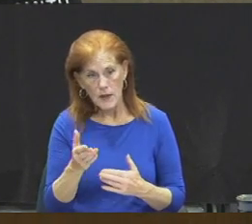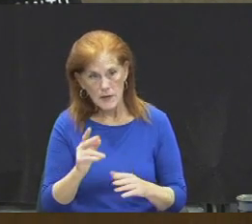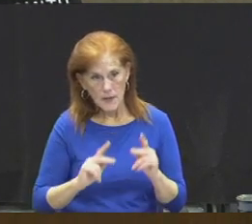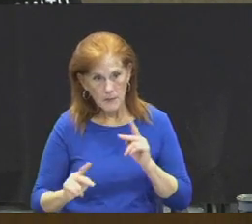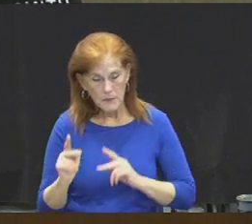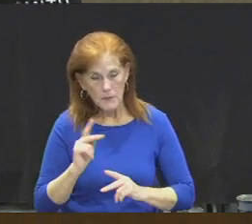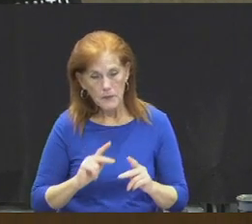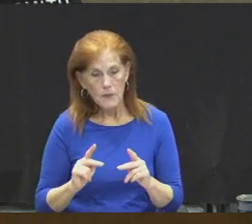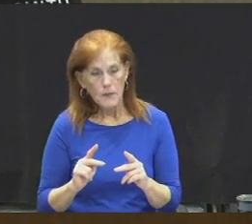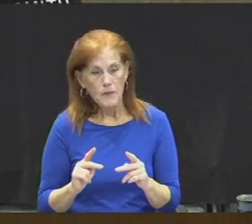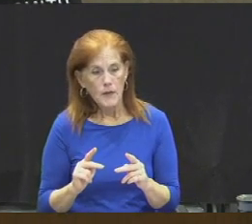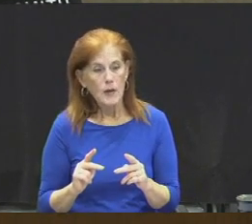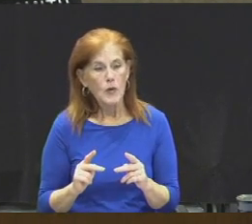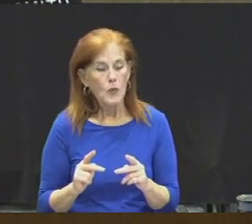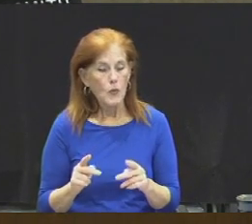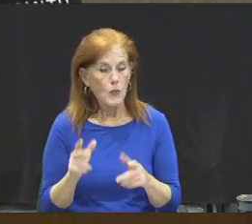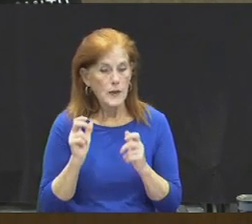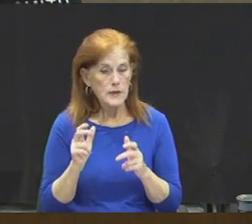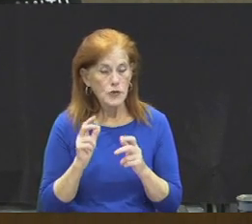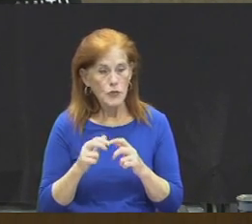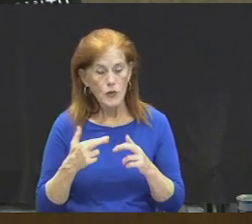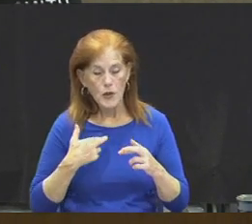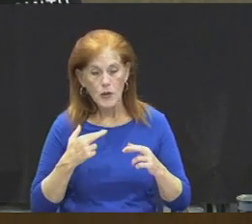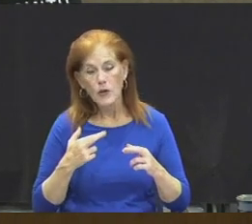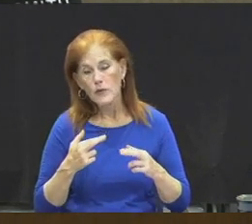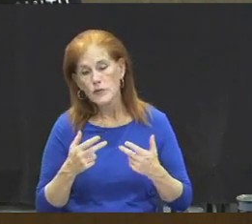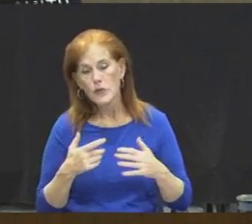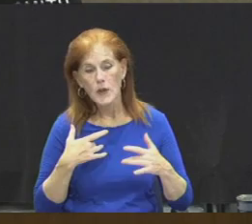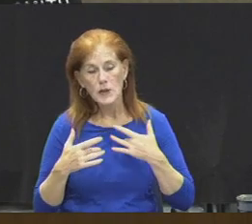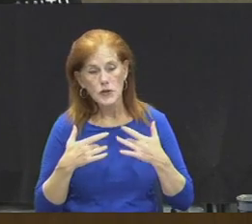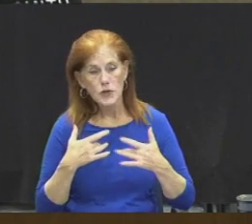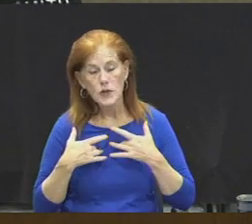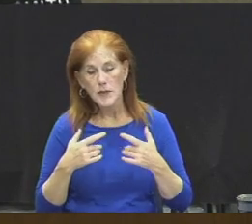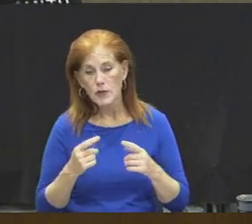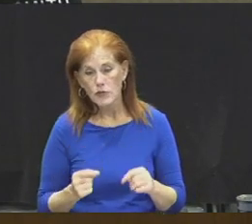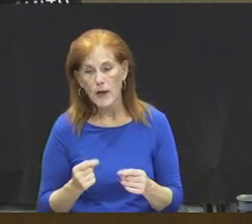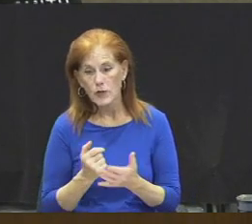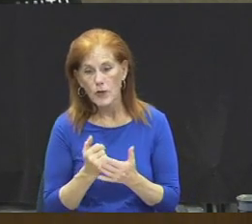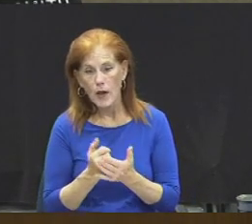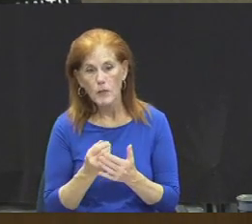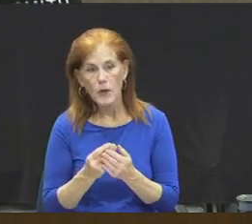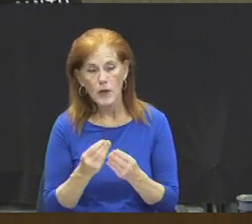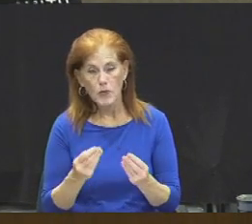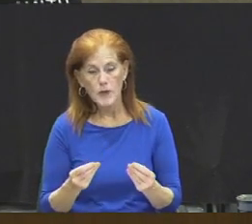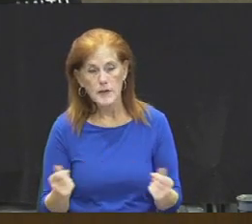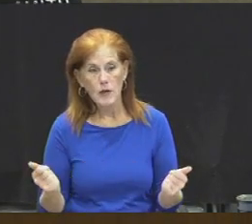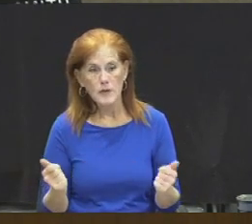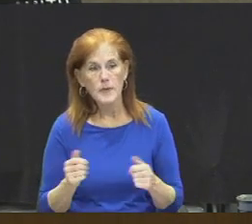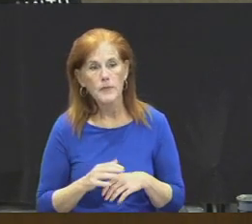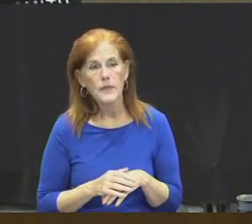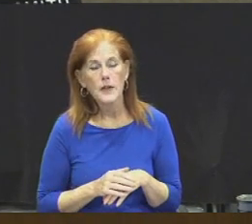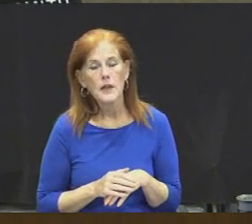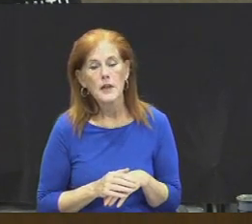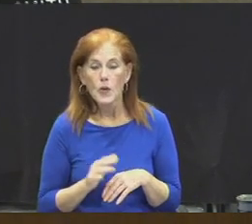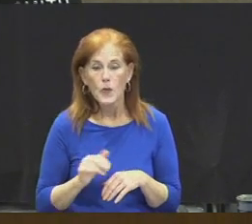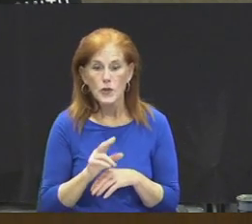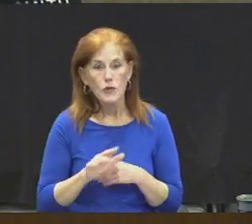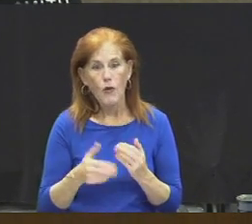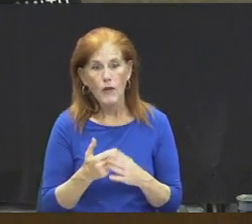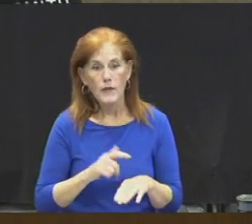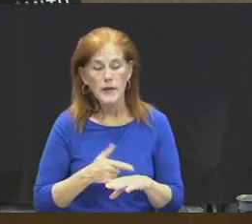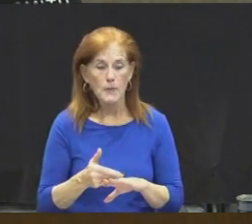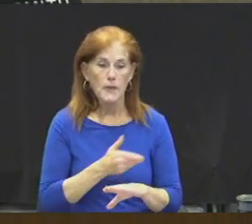families in terms of their concerns and resolutions regarding issues affecting them, which use up all of our time before our meeting.